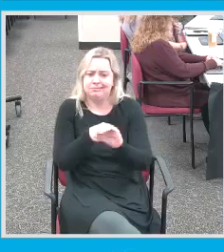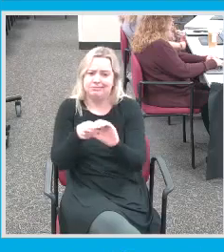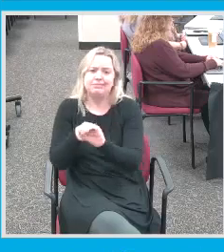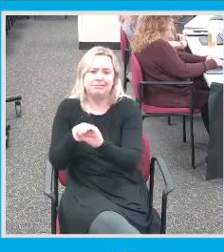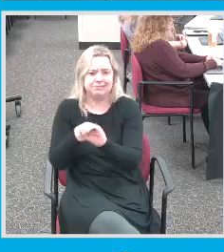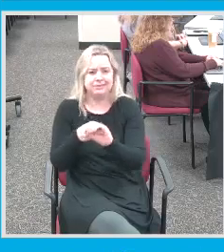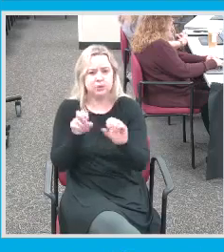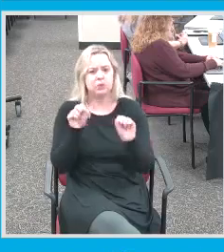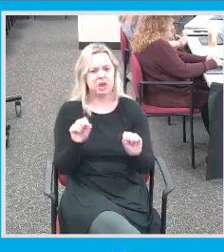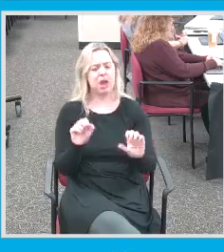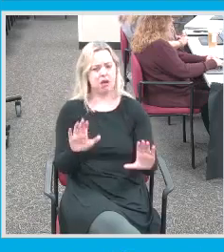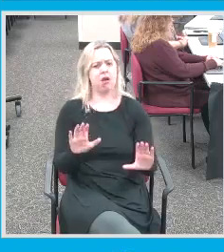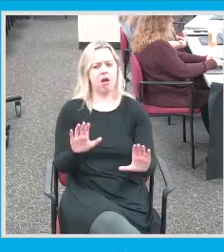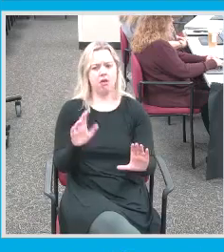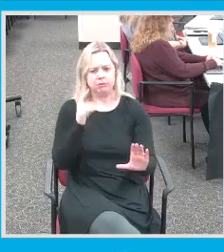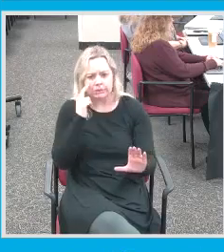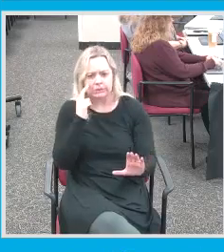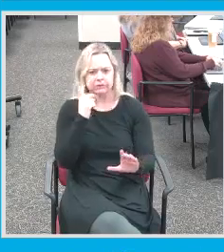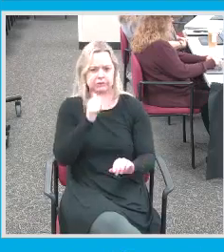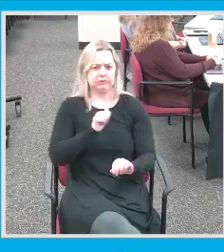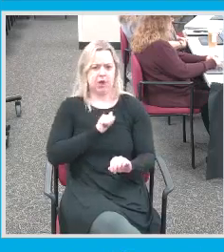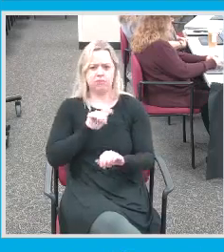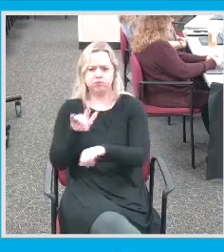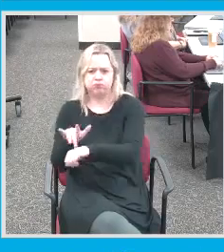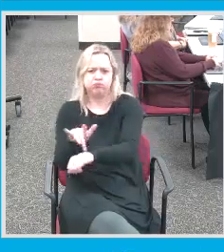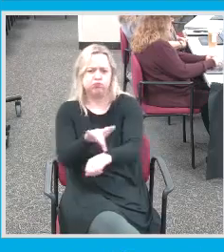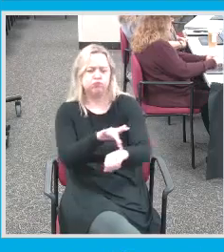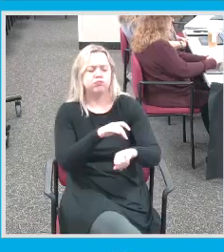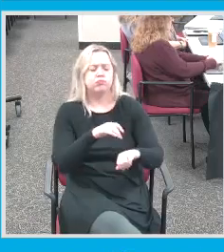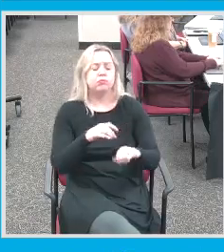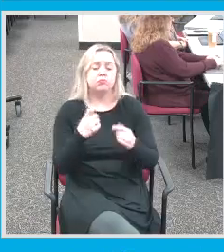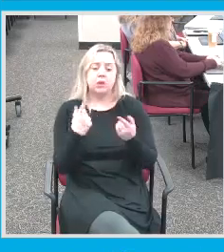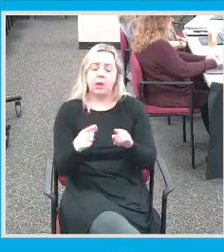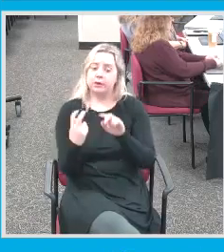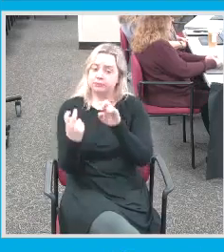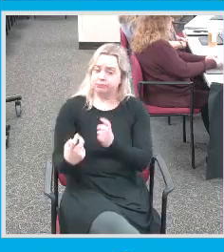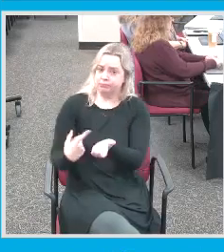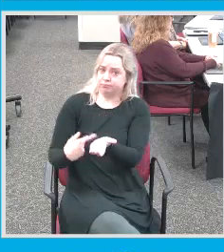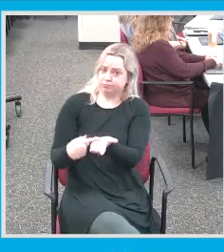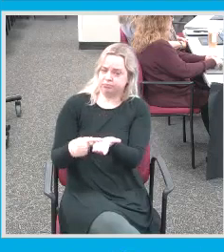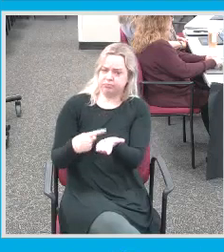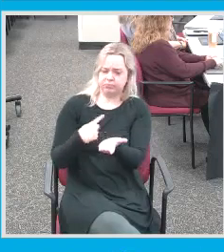familiarization. And then as we were talking, I started thinking about other